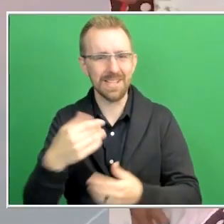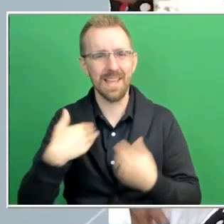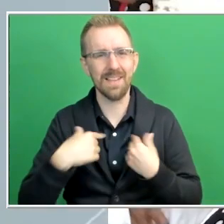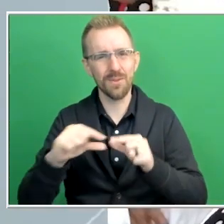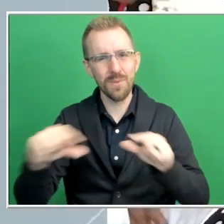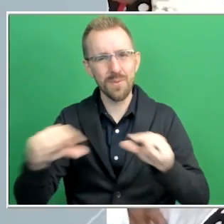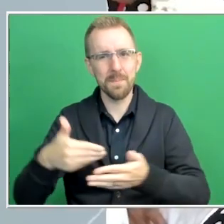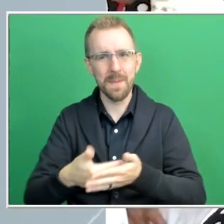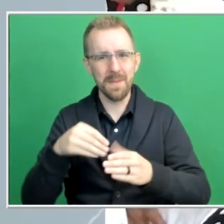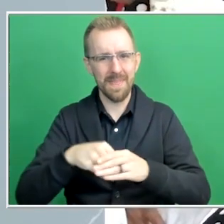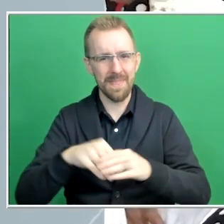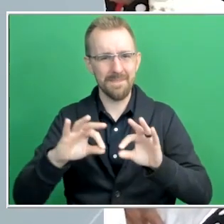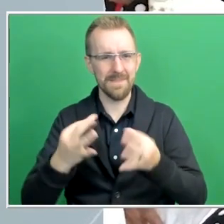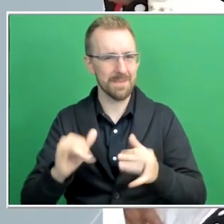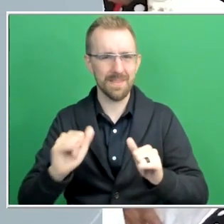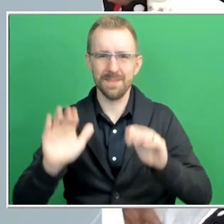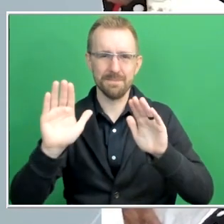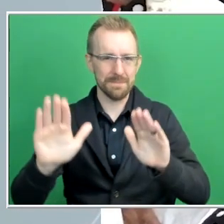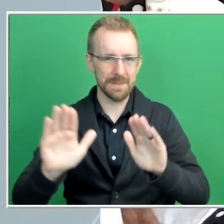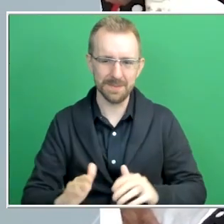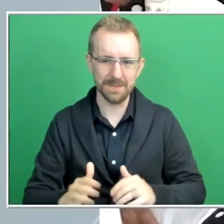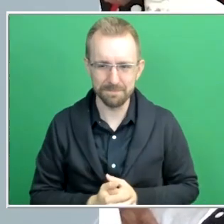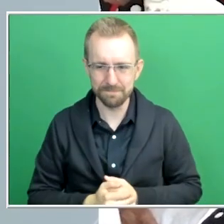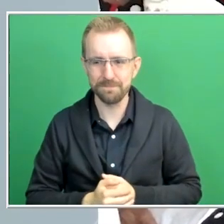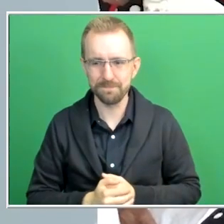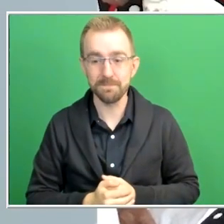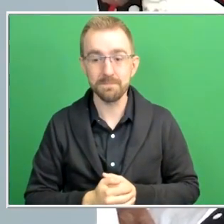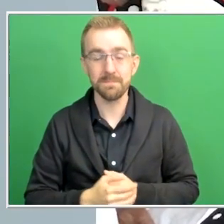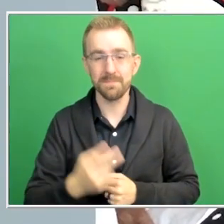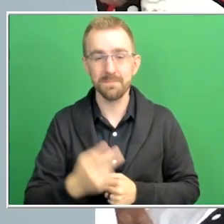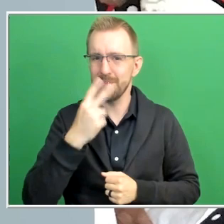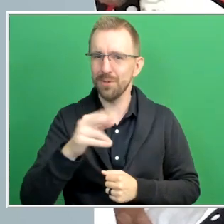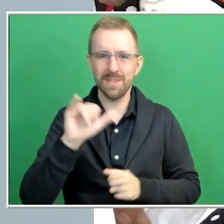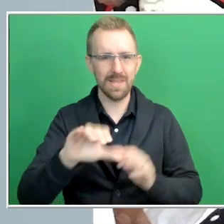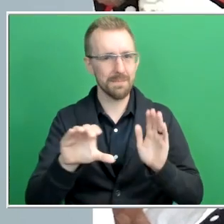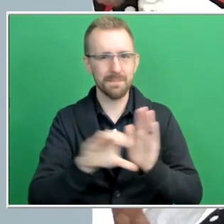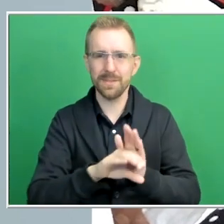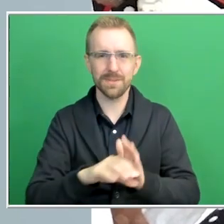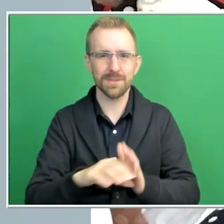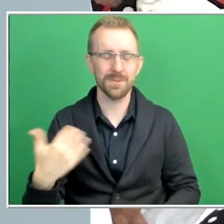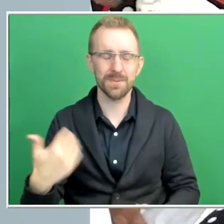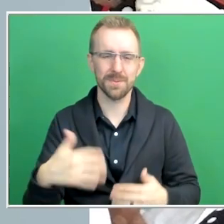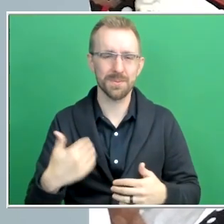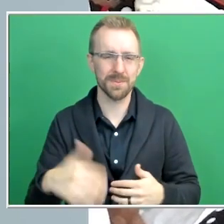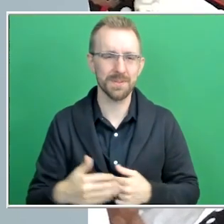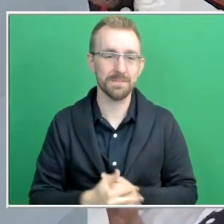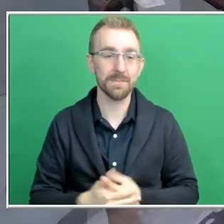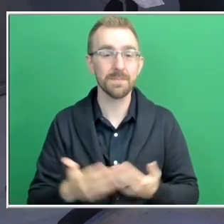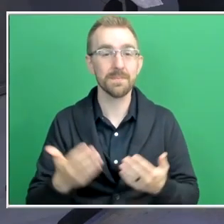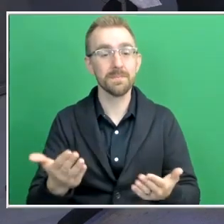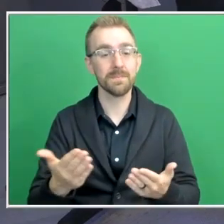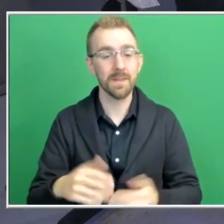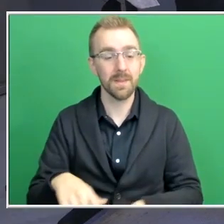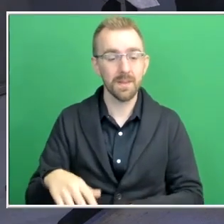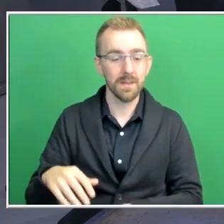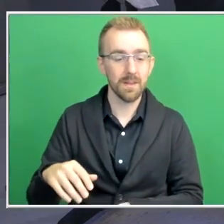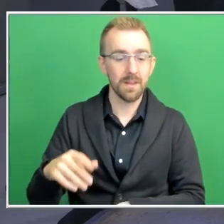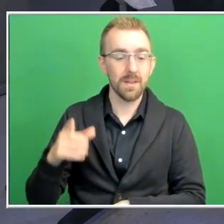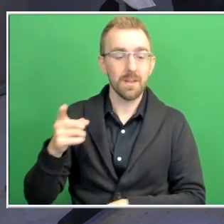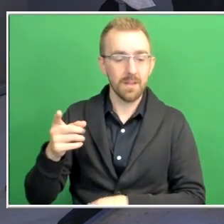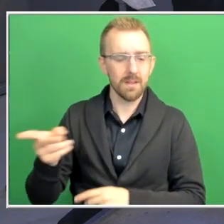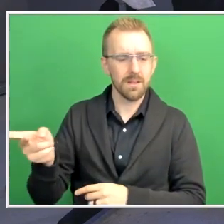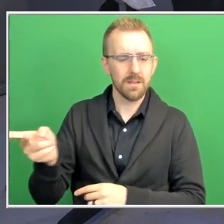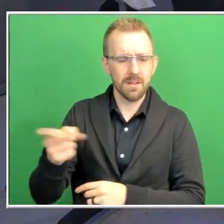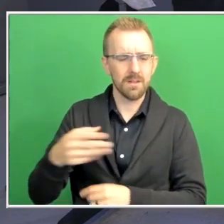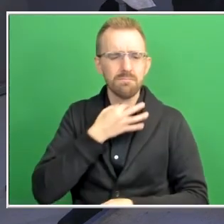family. That's terrific. Yeah. And look at that picture. So now, Dr. McAllister, some people think weight loss surgery